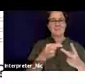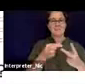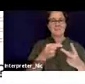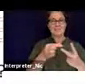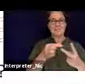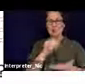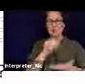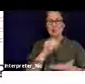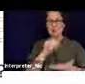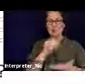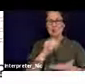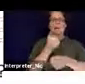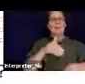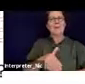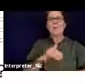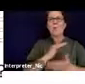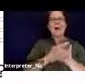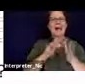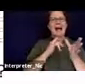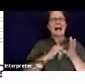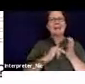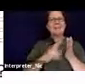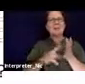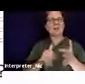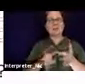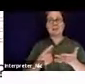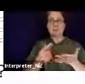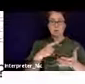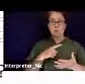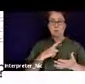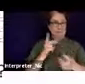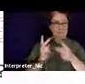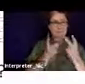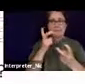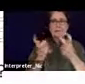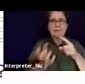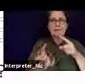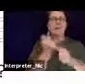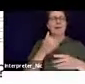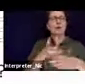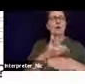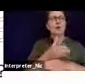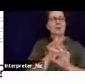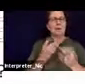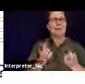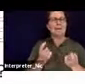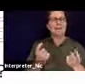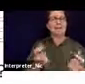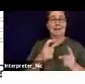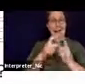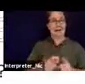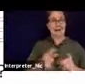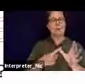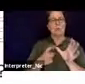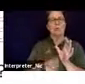as I said, finding a job is hard for anyone. And particularly graduate recruitment is incredibly competitive.